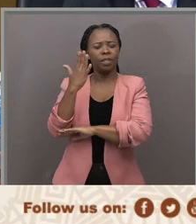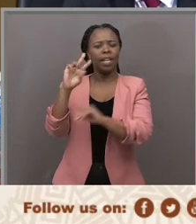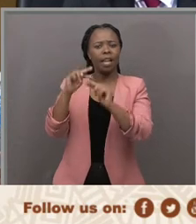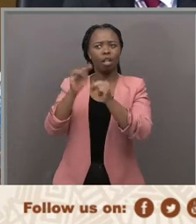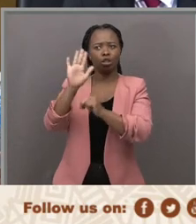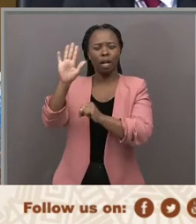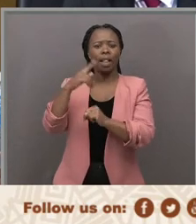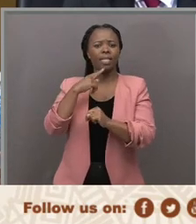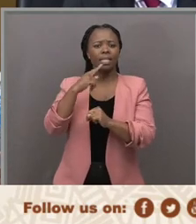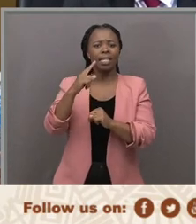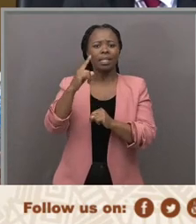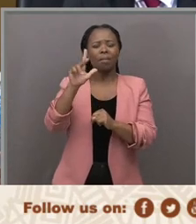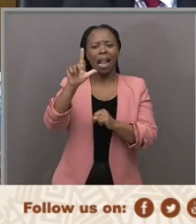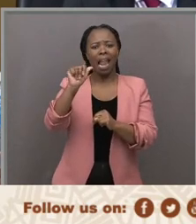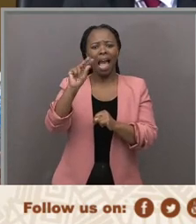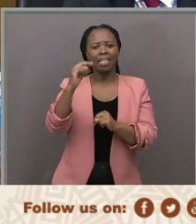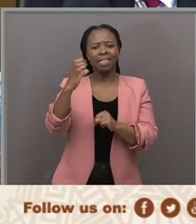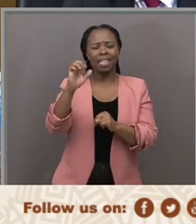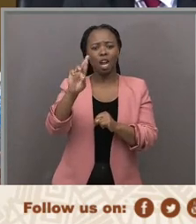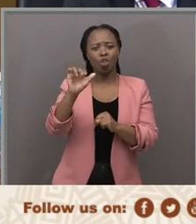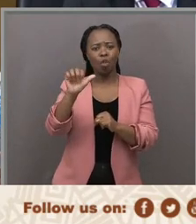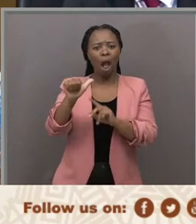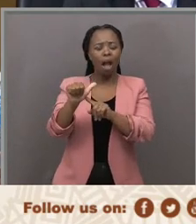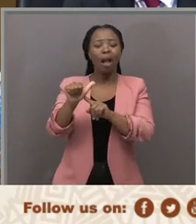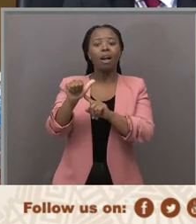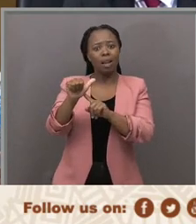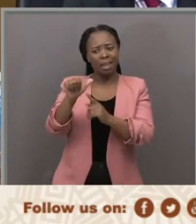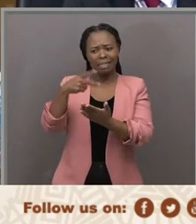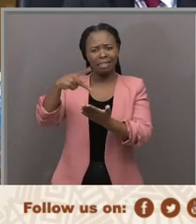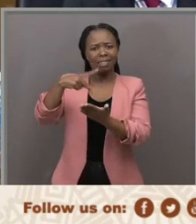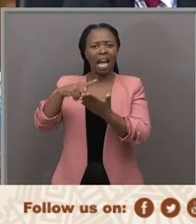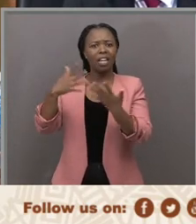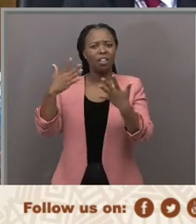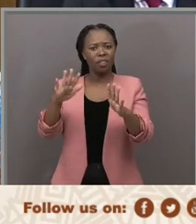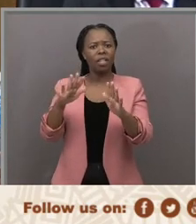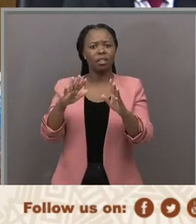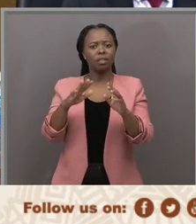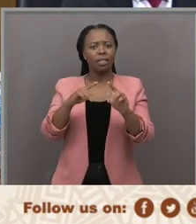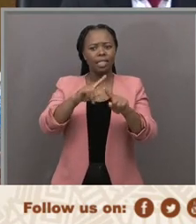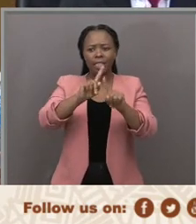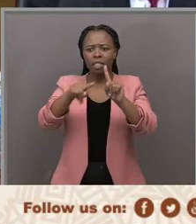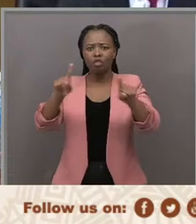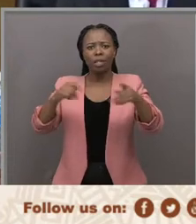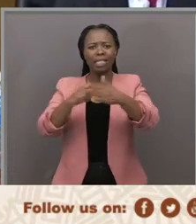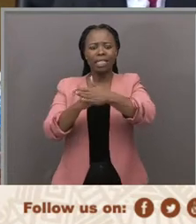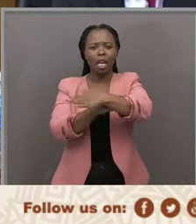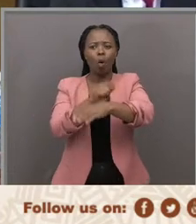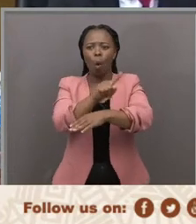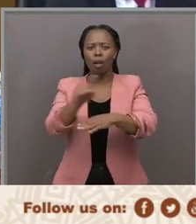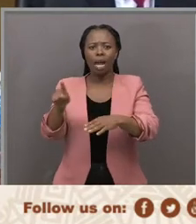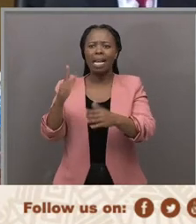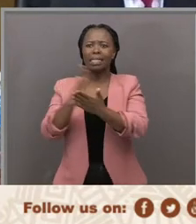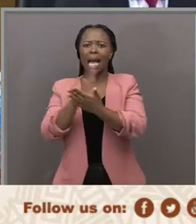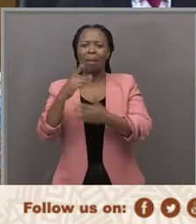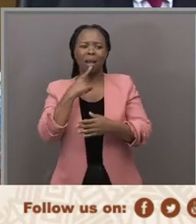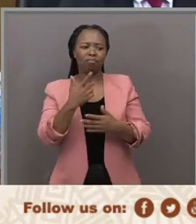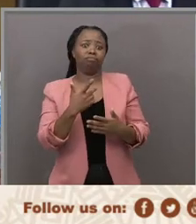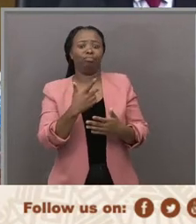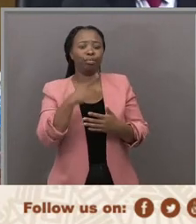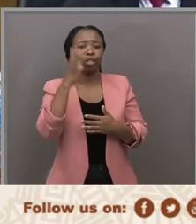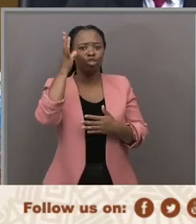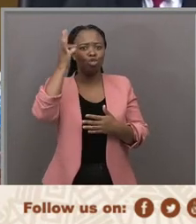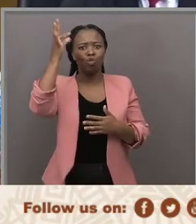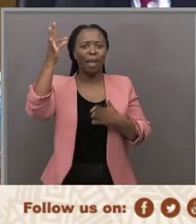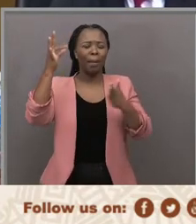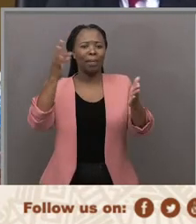City Master Plan has been signed off by all stakeholders. There are people here who think this thing of Lanseria is a pipe dream. It will